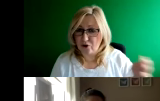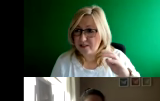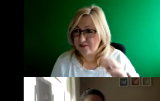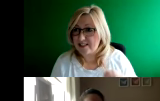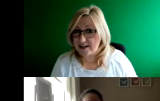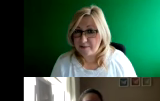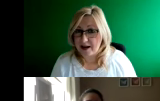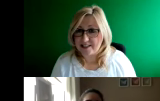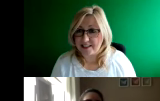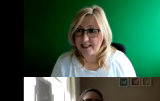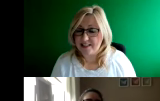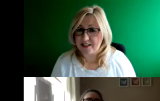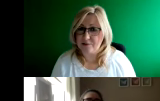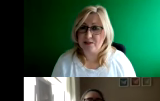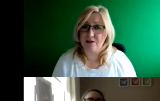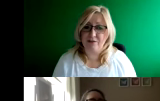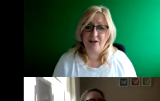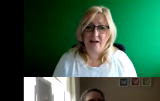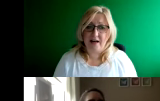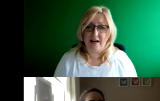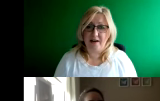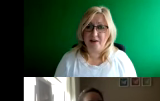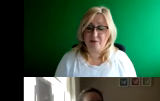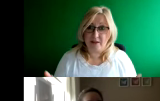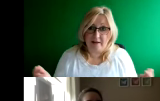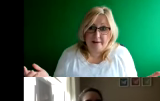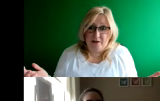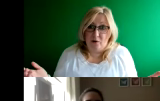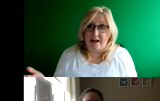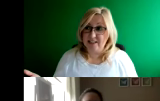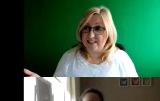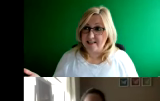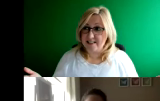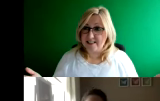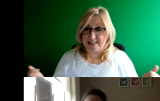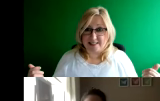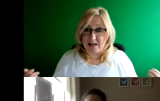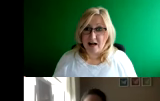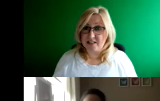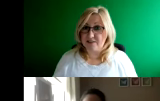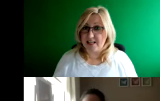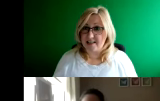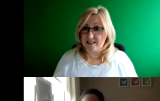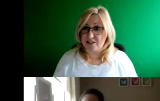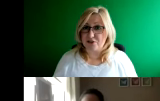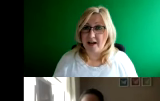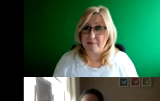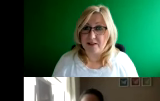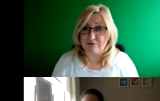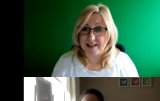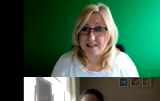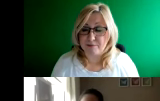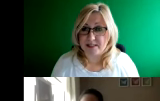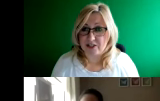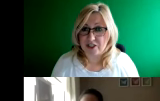over the course of this term, actually, in terms of, you know, what kind of a sentence is it? Is it a locative sentence describing